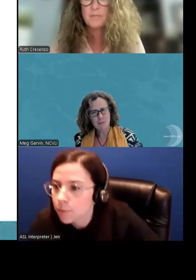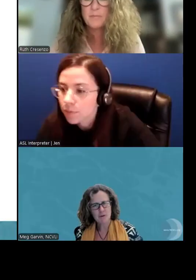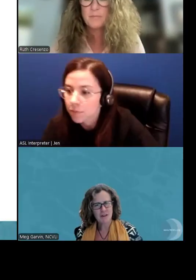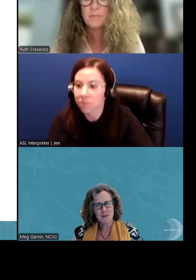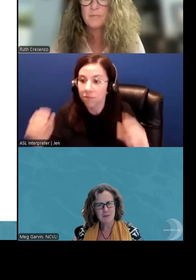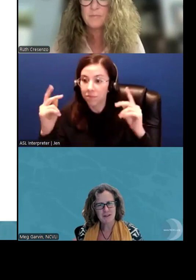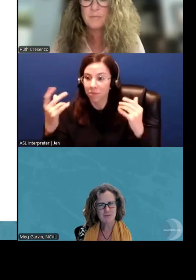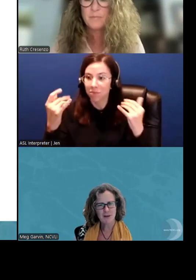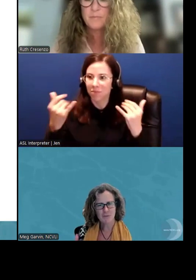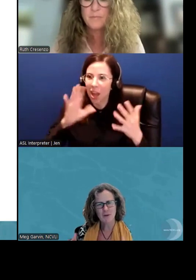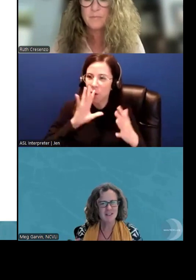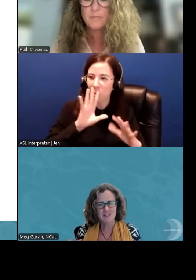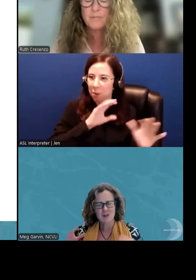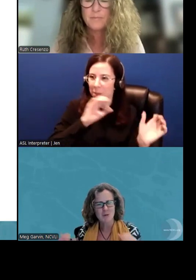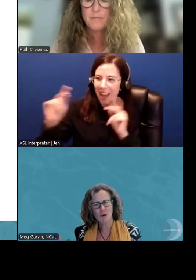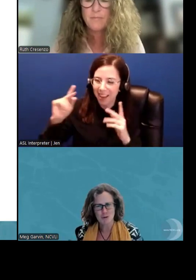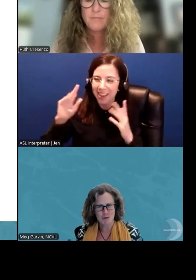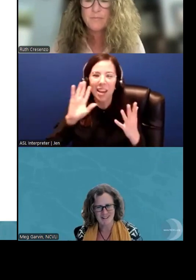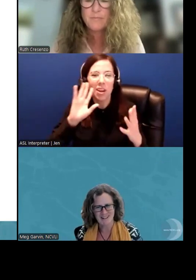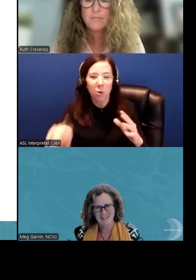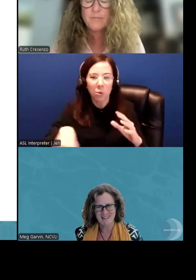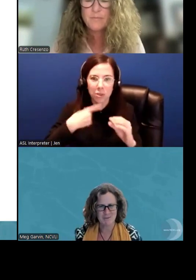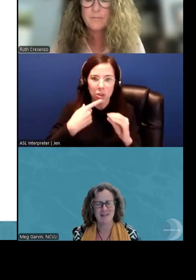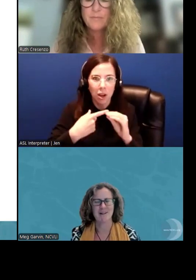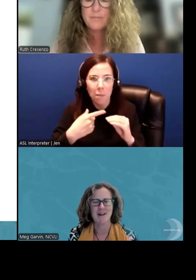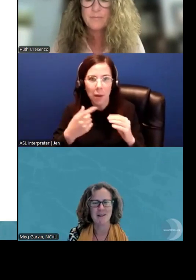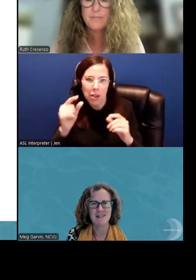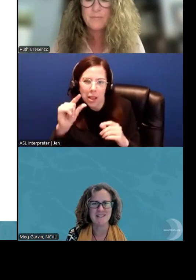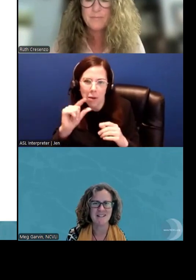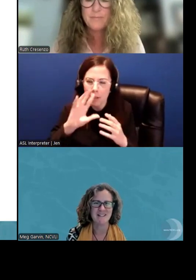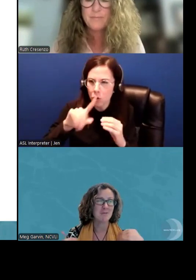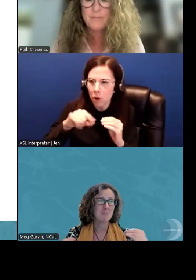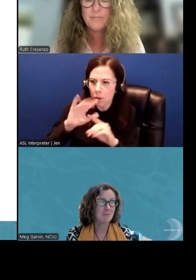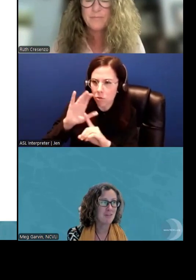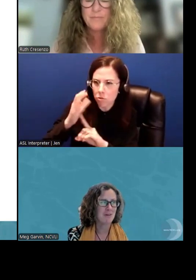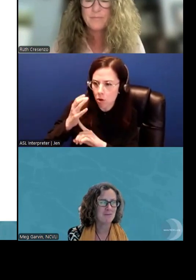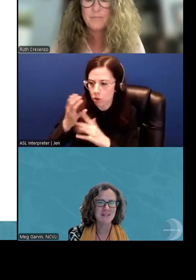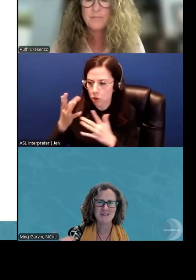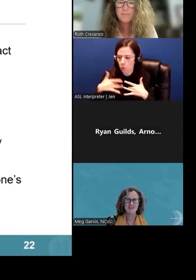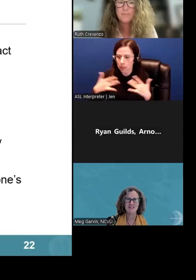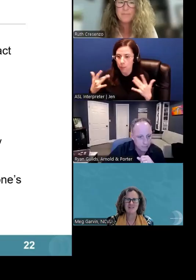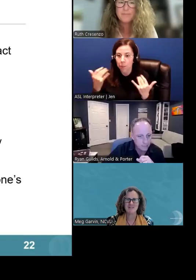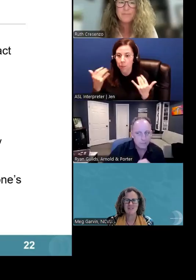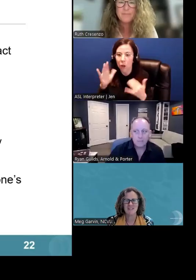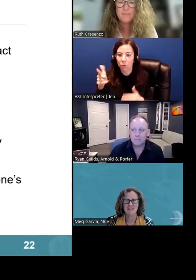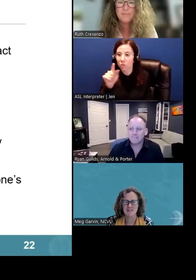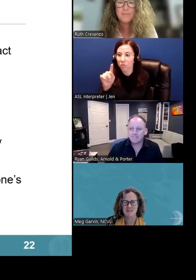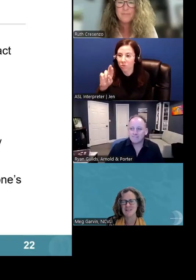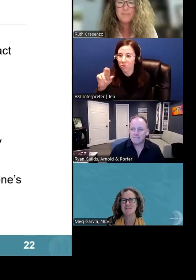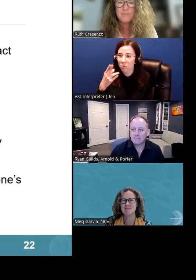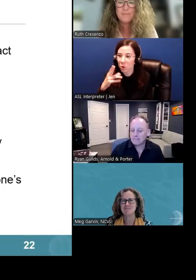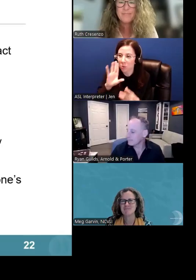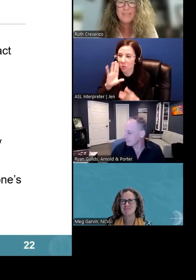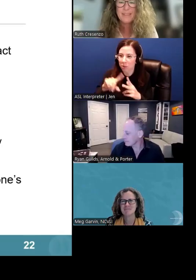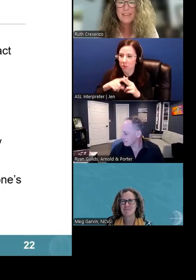hour again with a little bit of what do you need to know culturally, a little bit around the military. So Ruth, I'm going to turn it over to